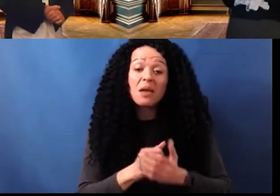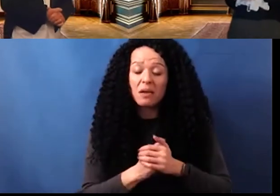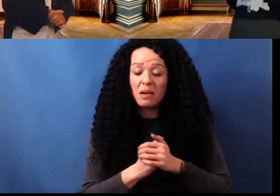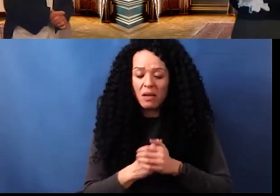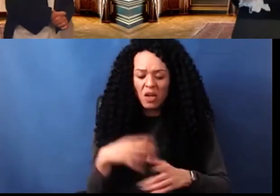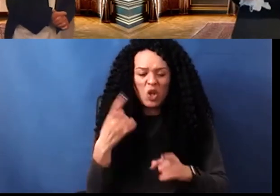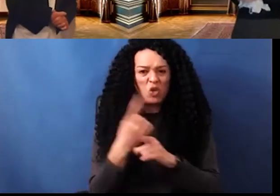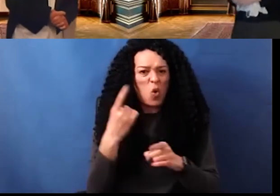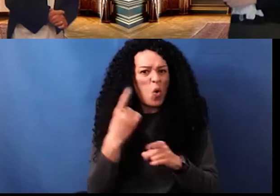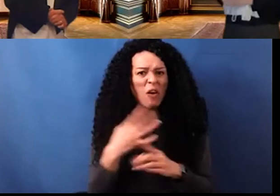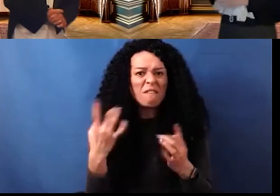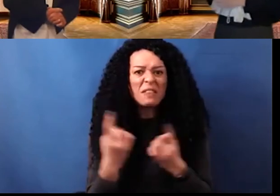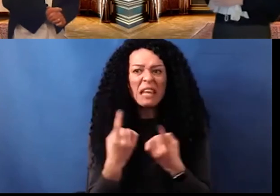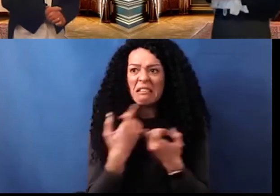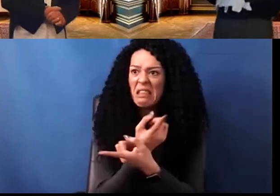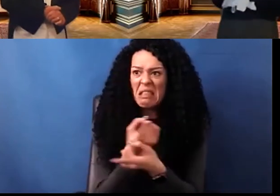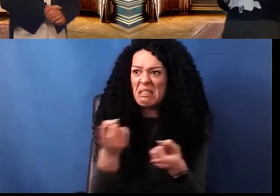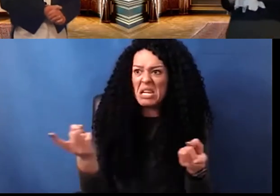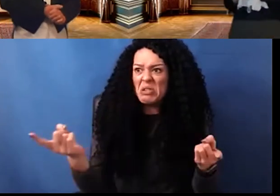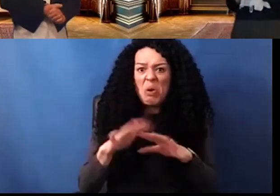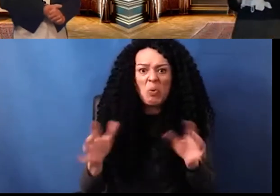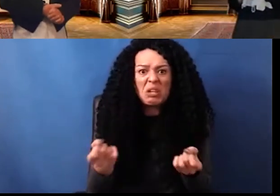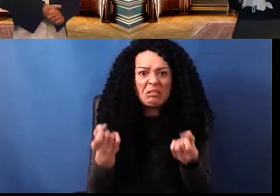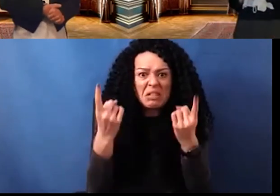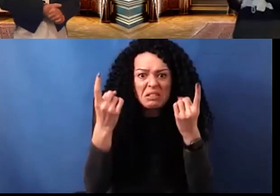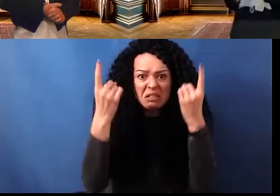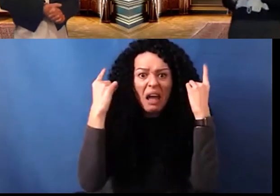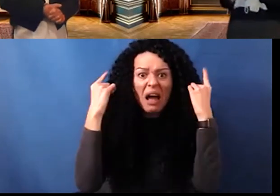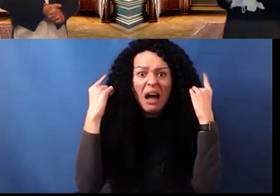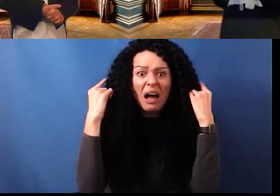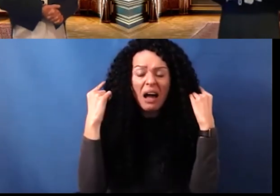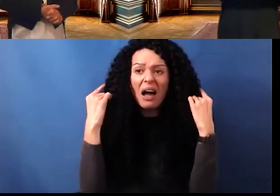women talk of things which they don't